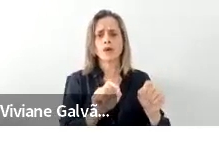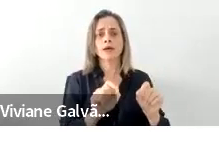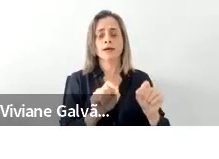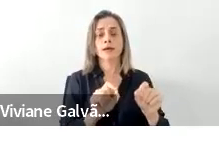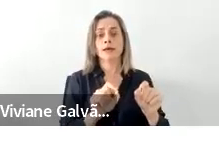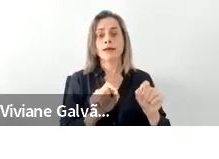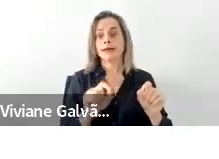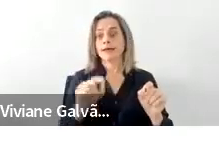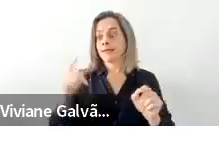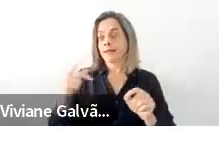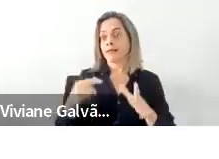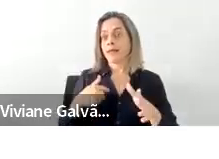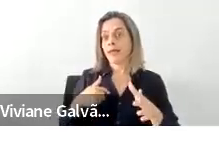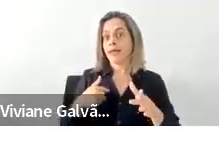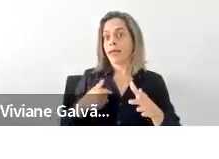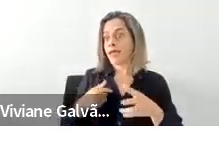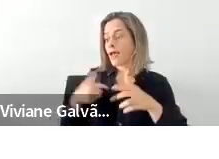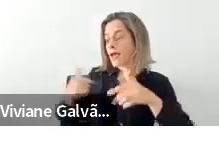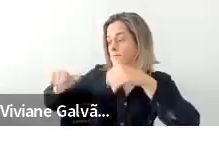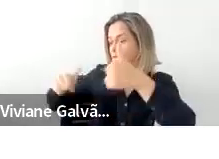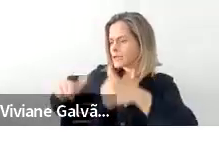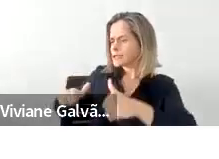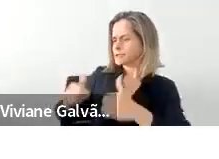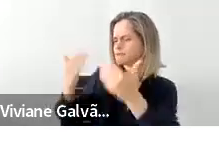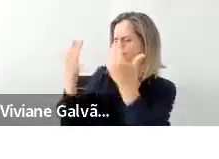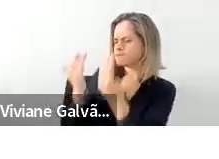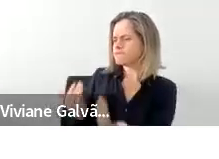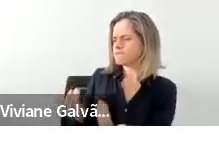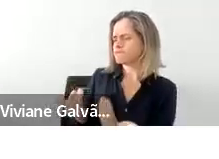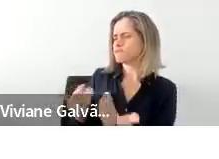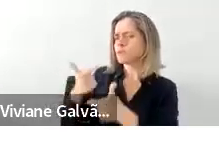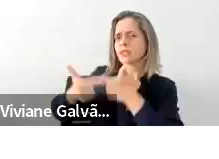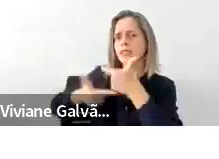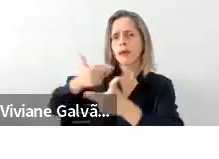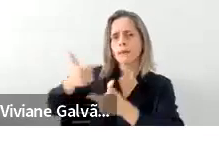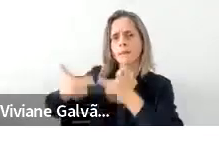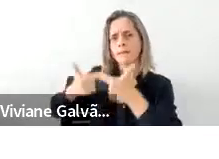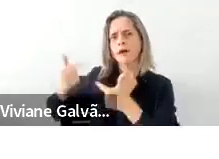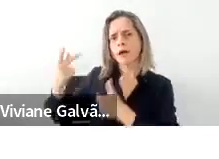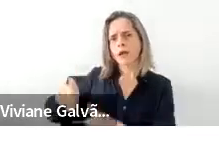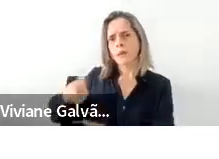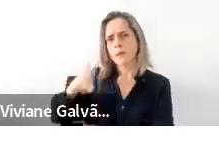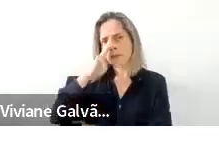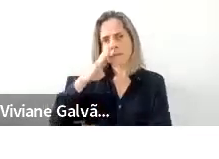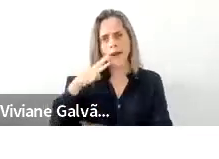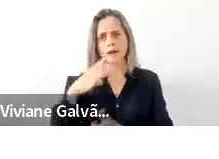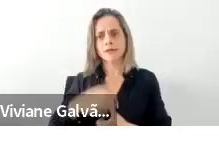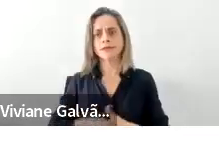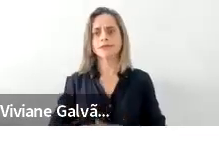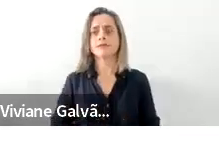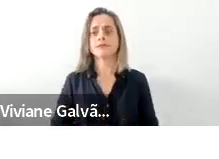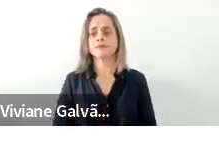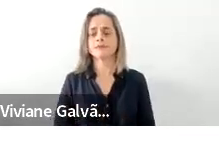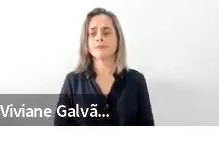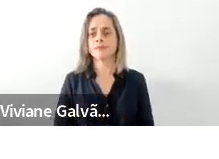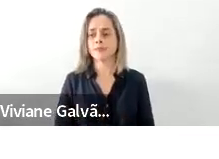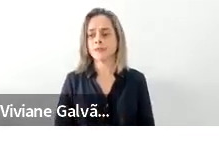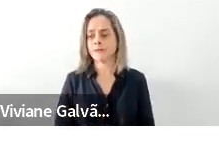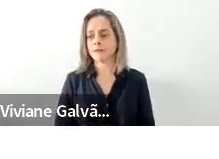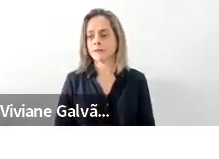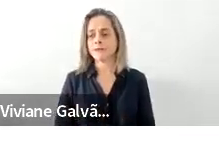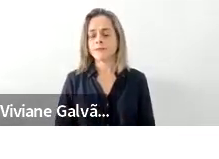viewed critically in the light of 21st century knowledge and events. This is a task